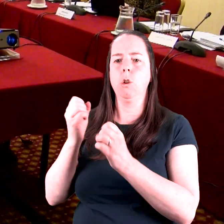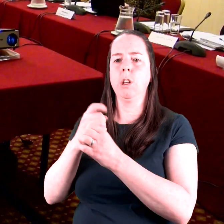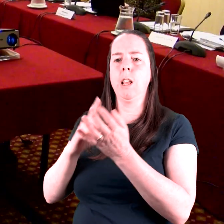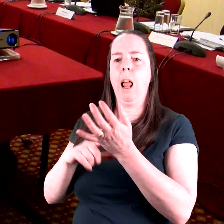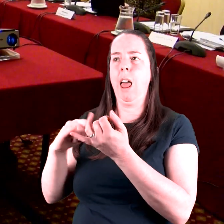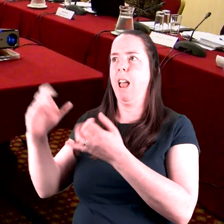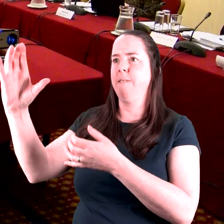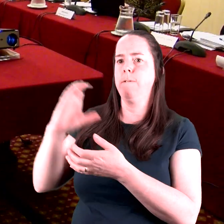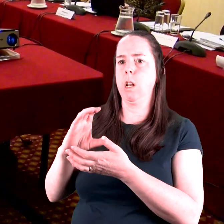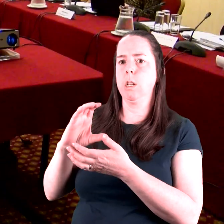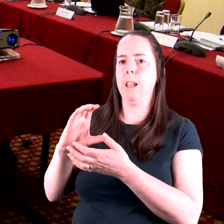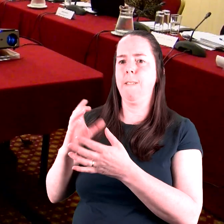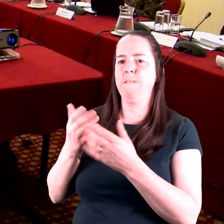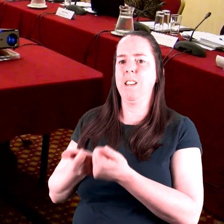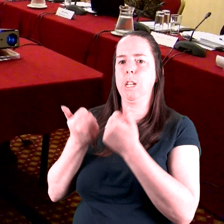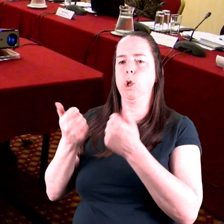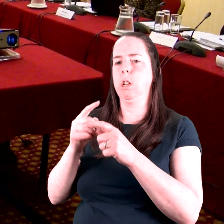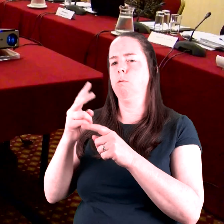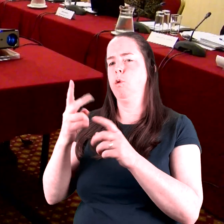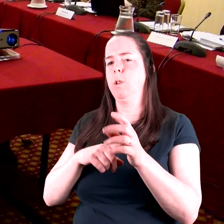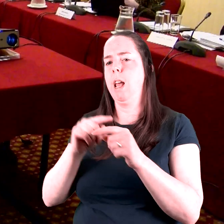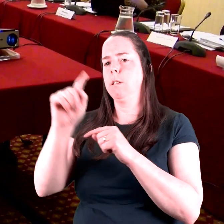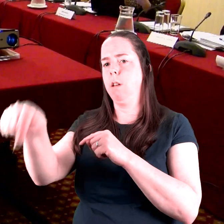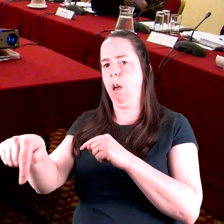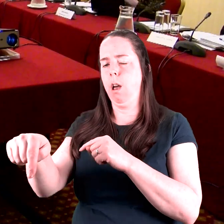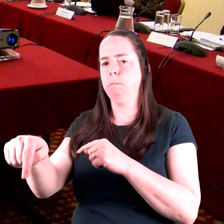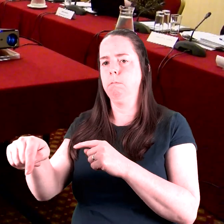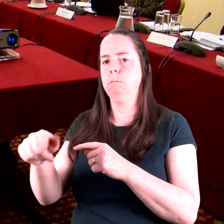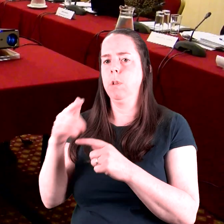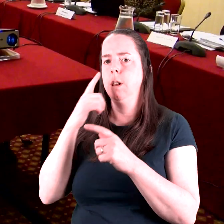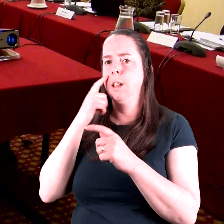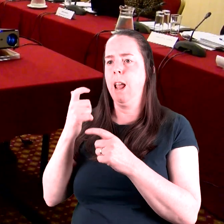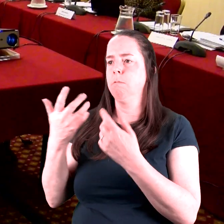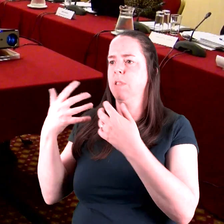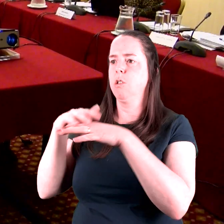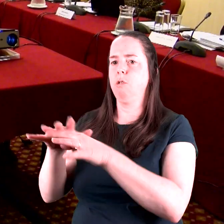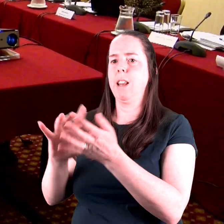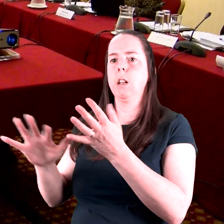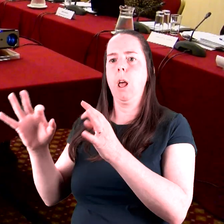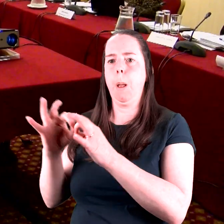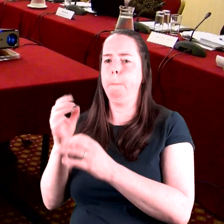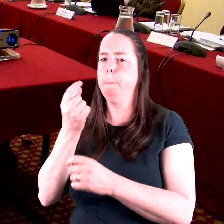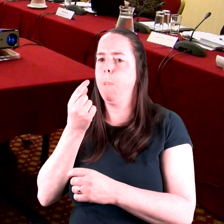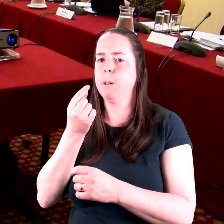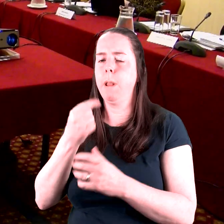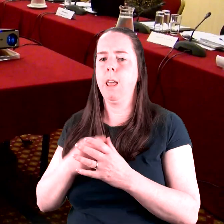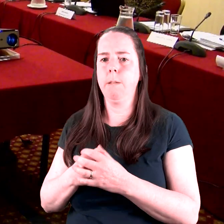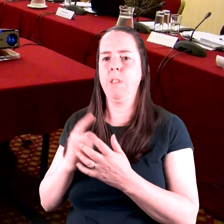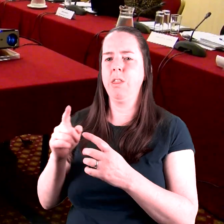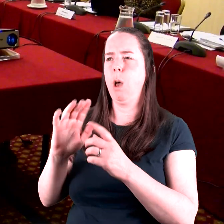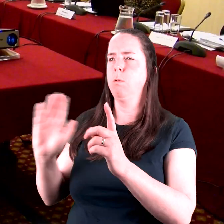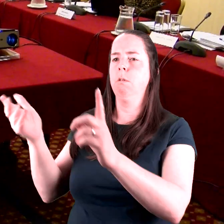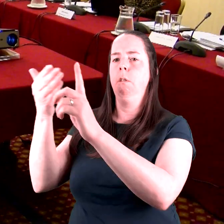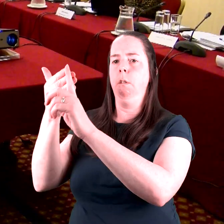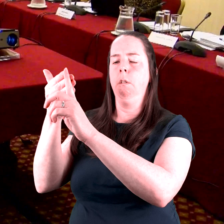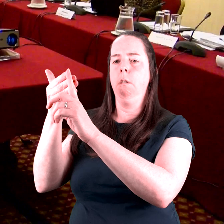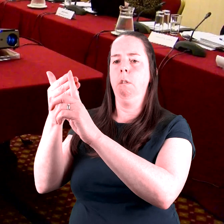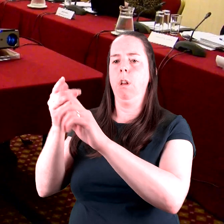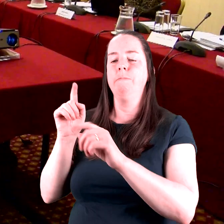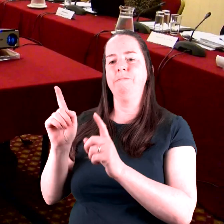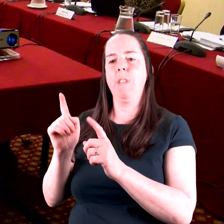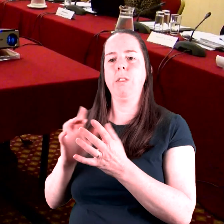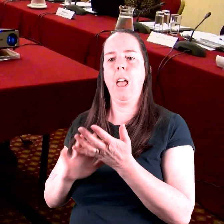from the GLA finishes in a couple of years' time, we may be able to have an integrated hub. So that was the broader